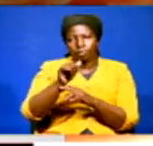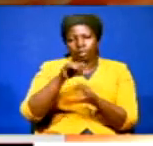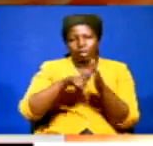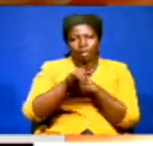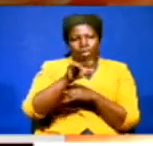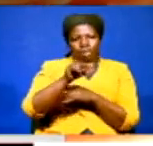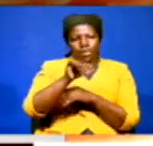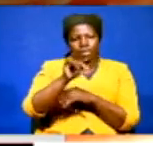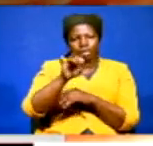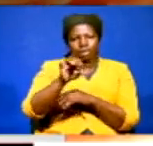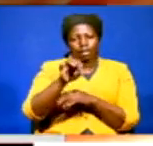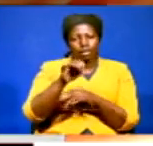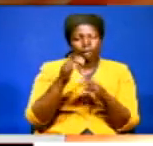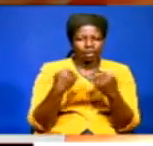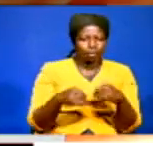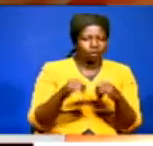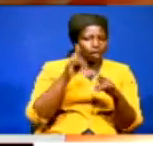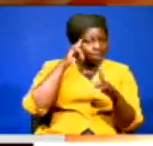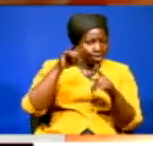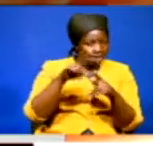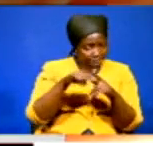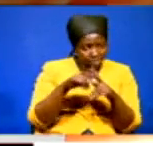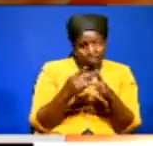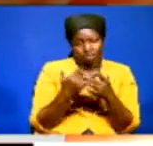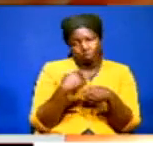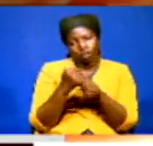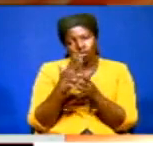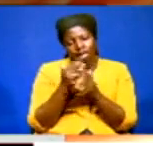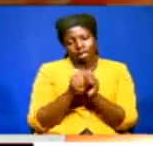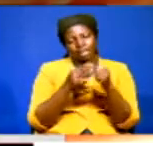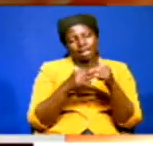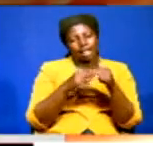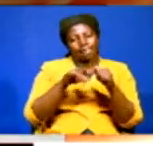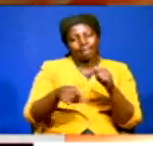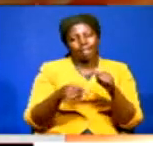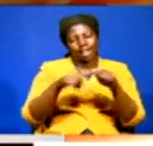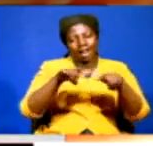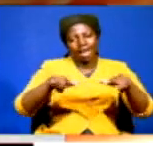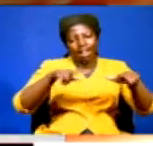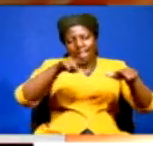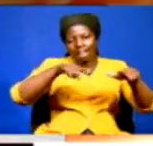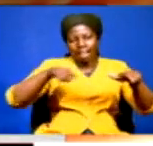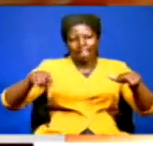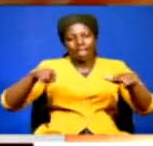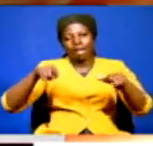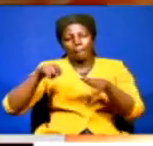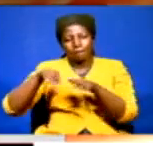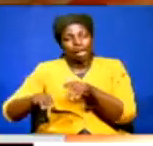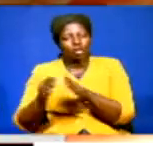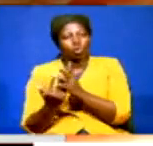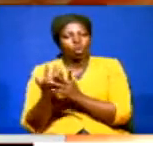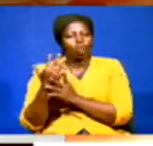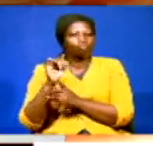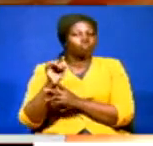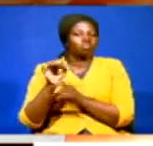to put 19,000 acres of land under crops has been slowed by numerous court cases related to land compensation